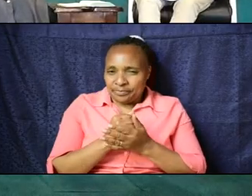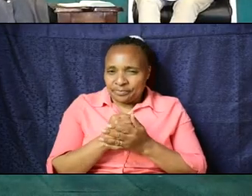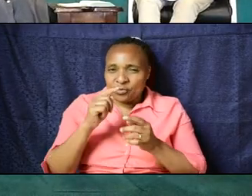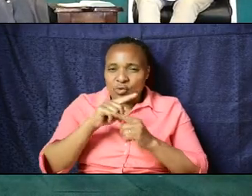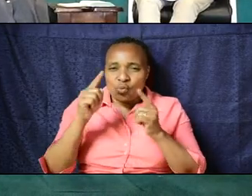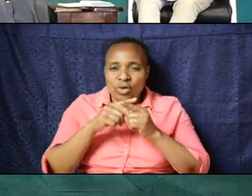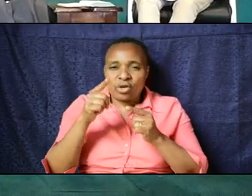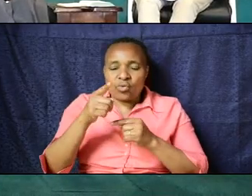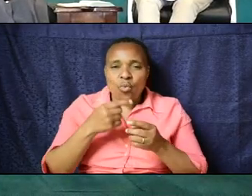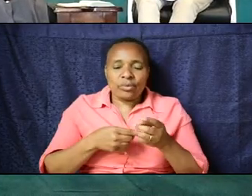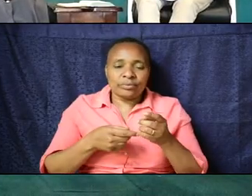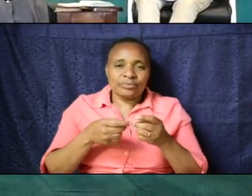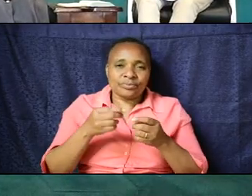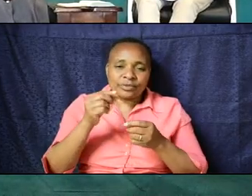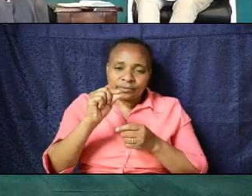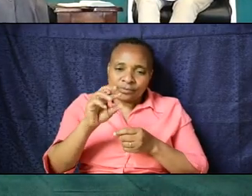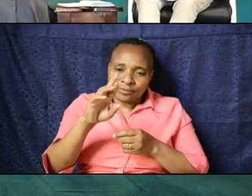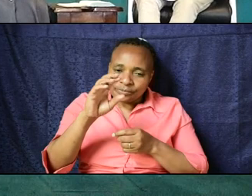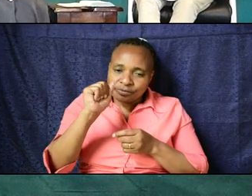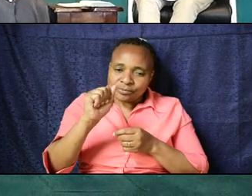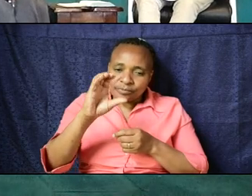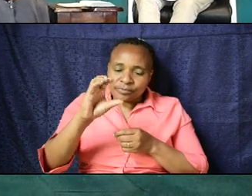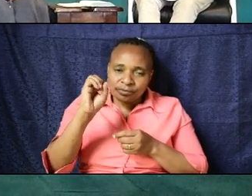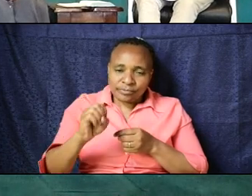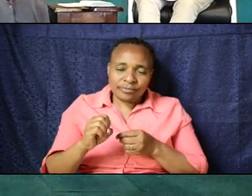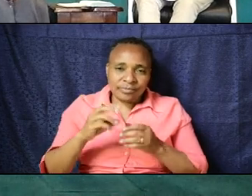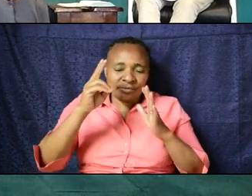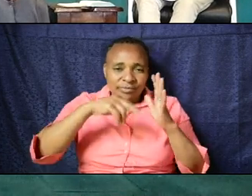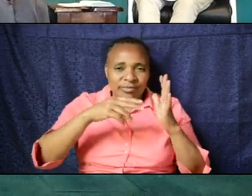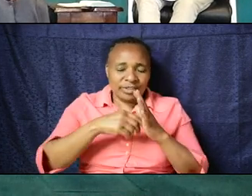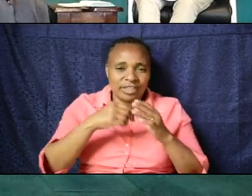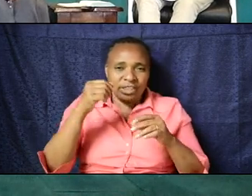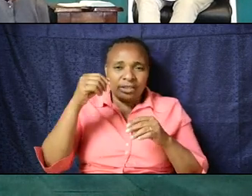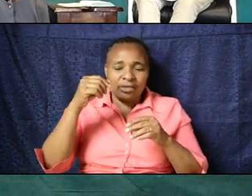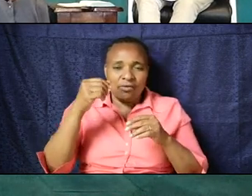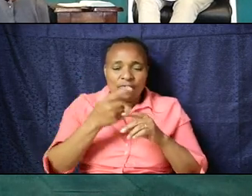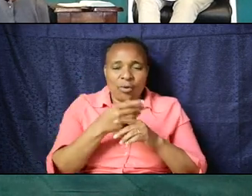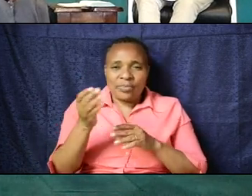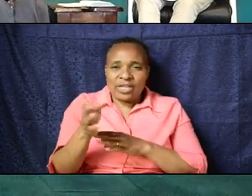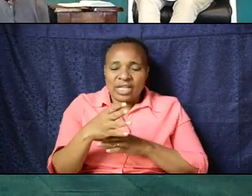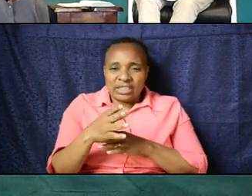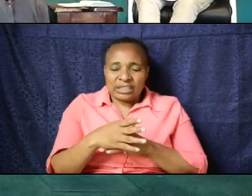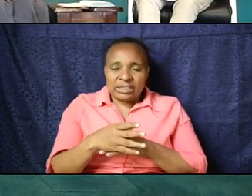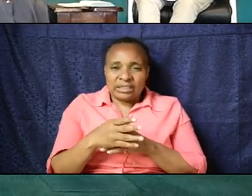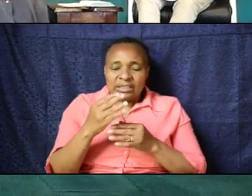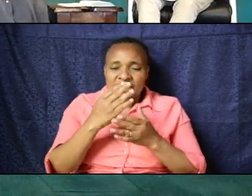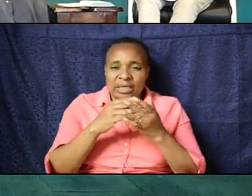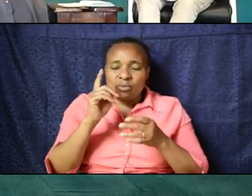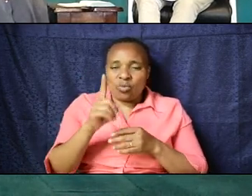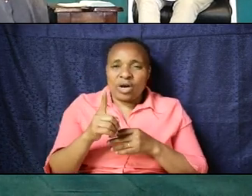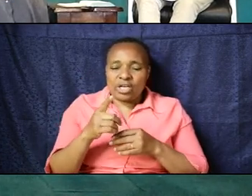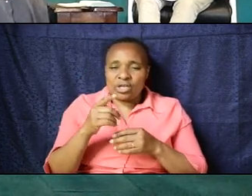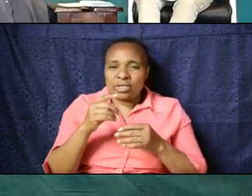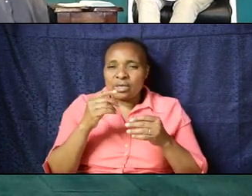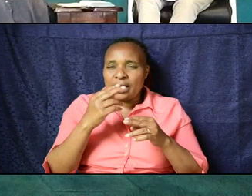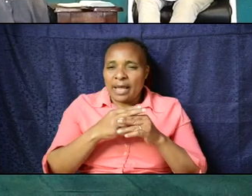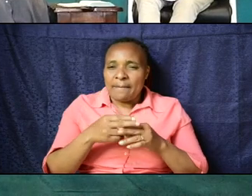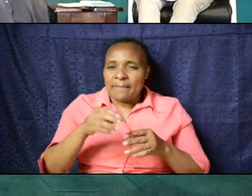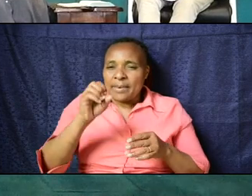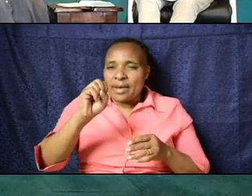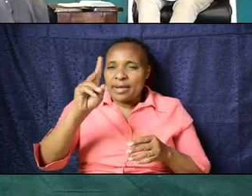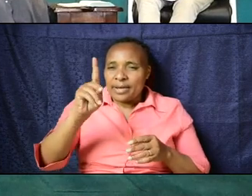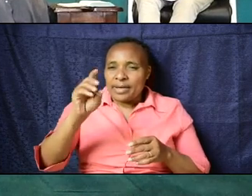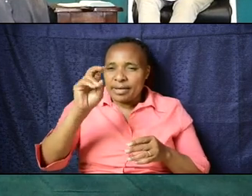you're still at it, Grace, thank you for that. You can read for us the quote from the Thursday section by someone called Eden